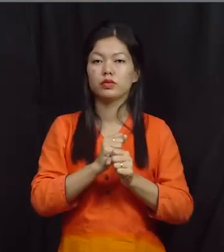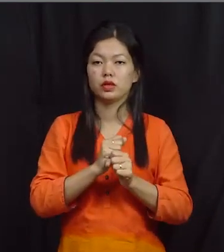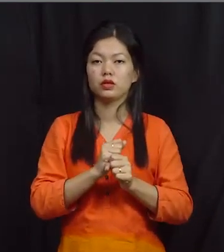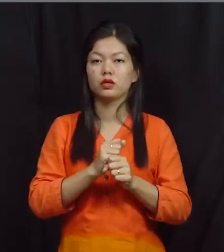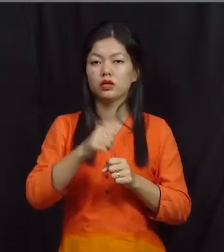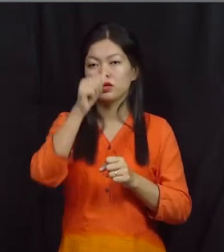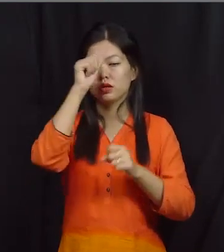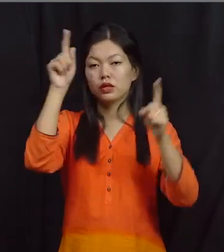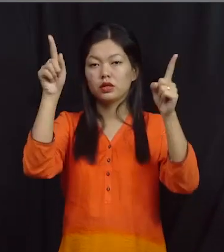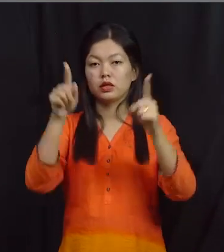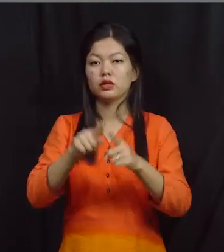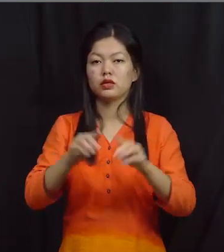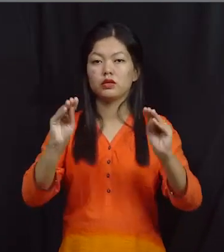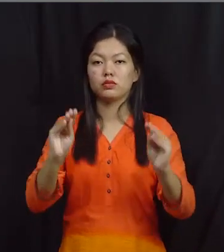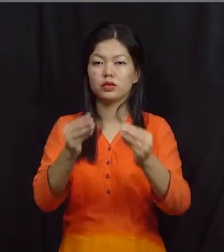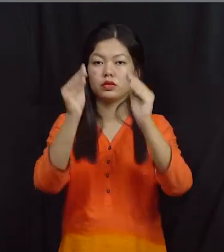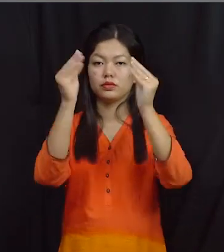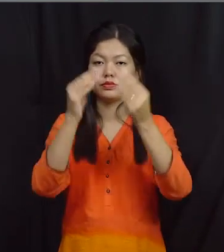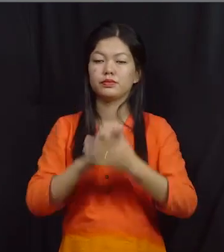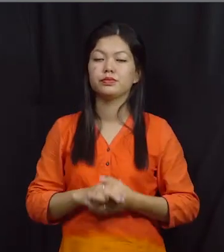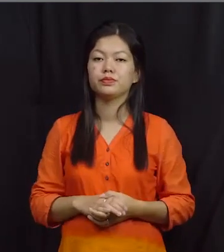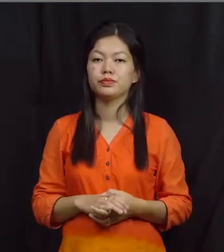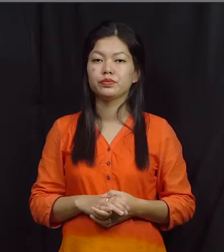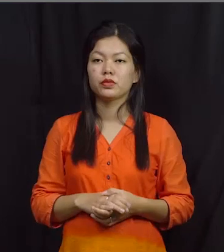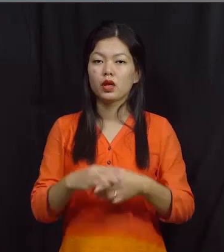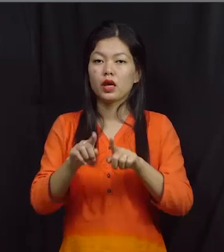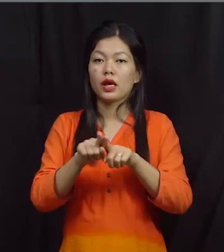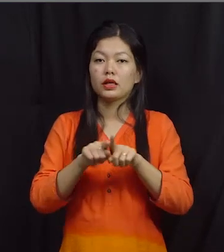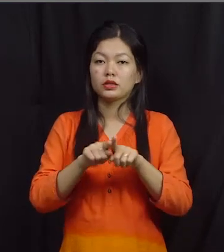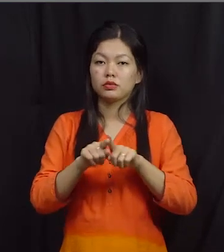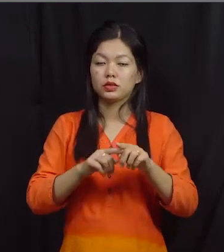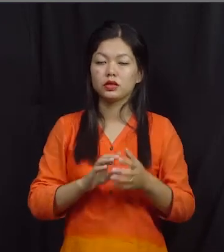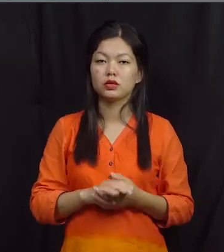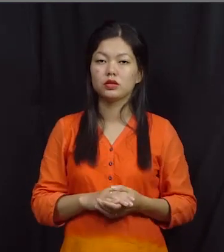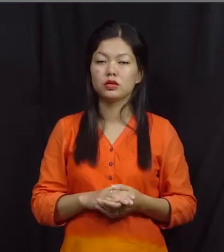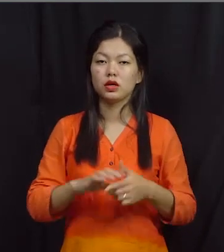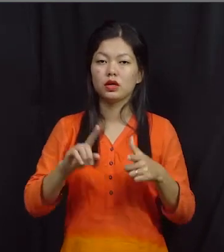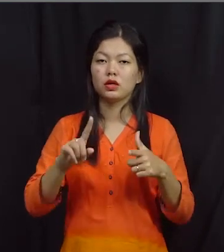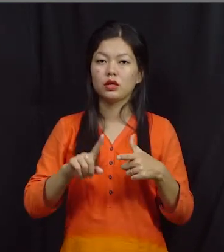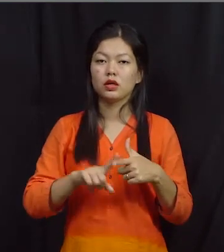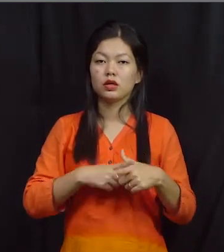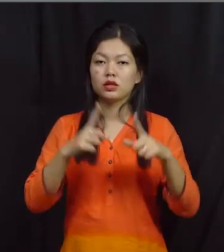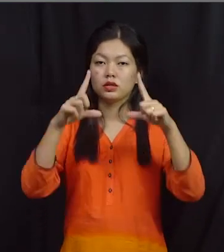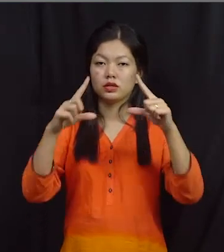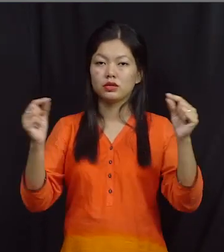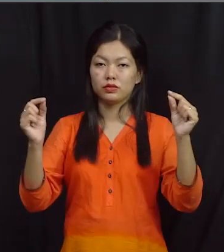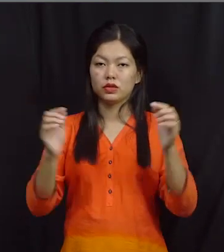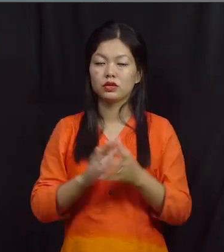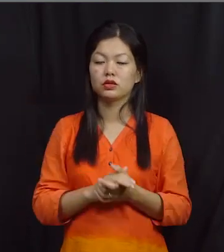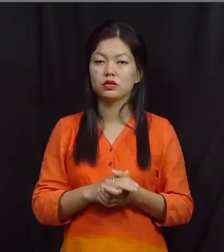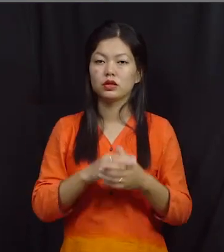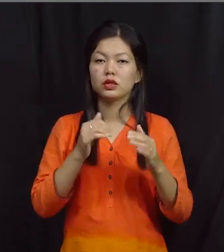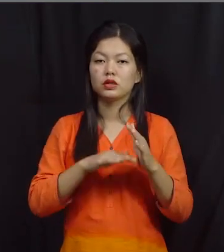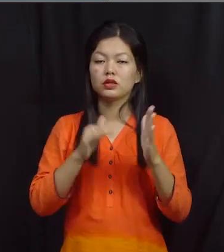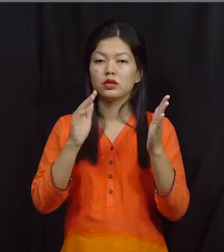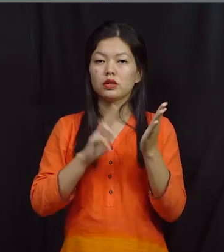patriotism we can understand by examples of some countries. For example, the Japanese and Nazi